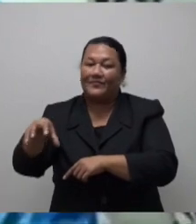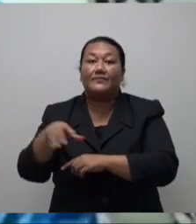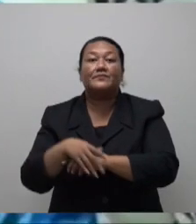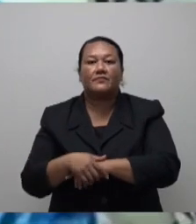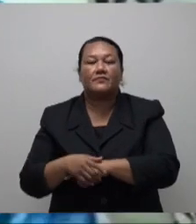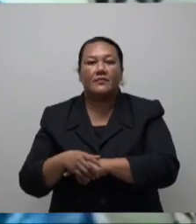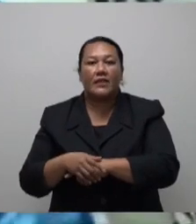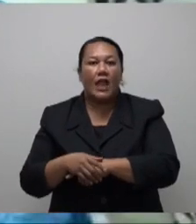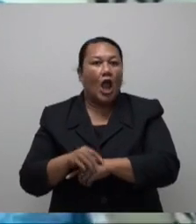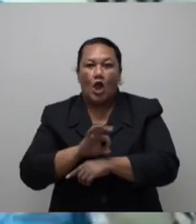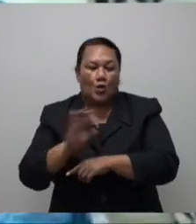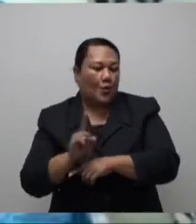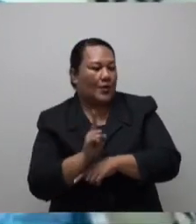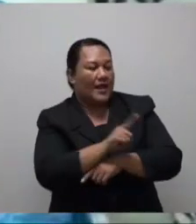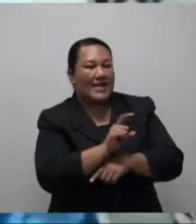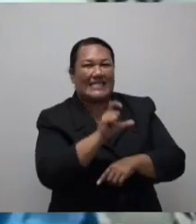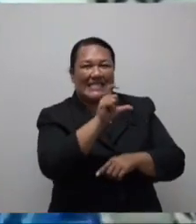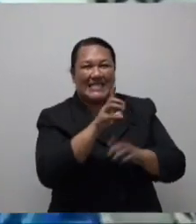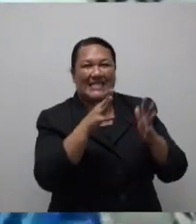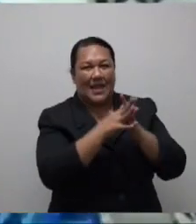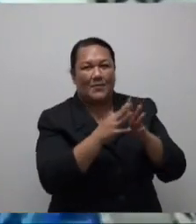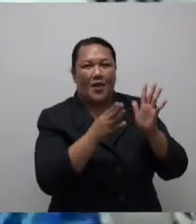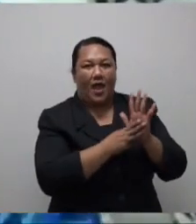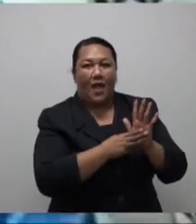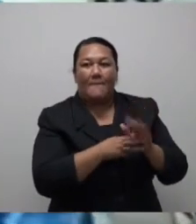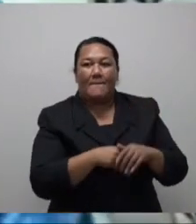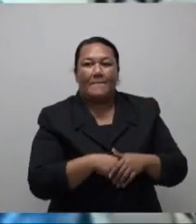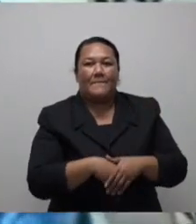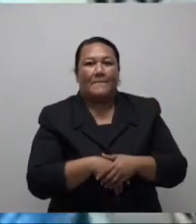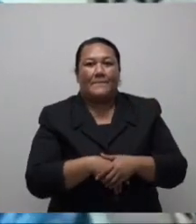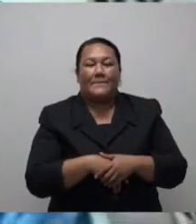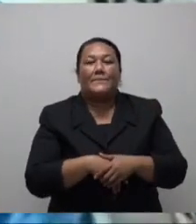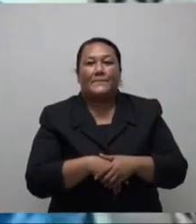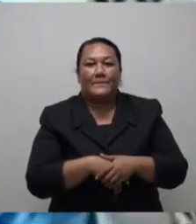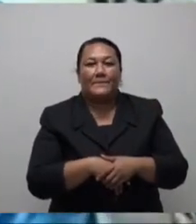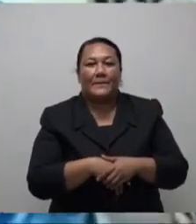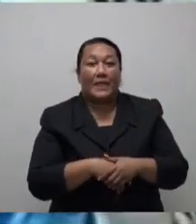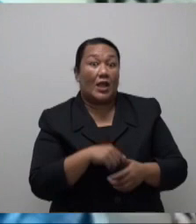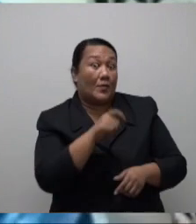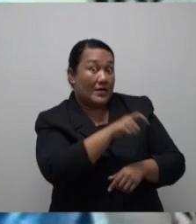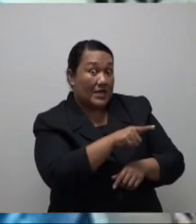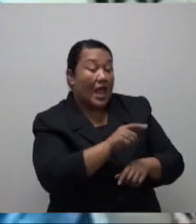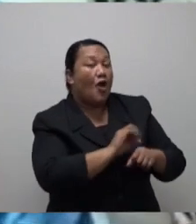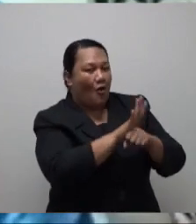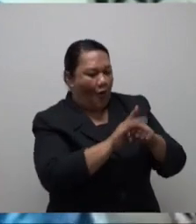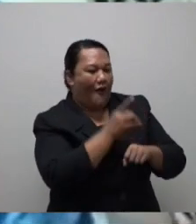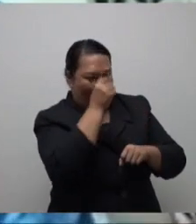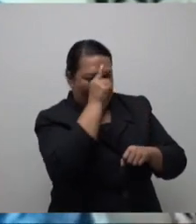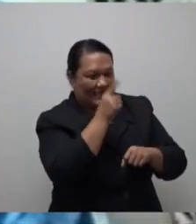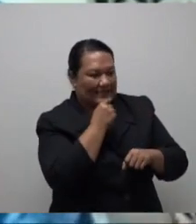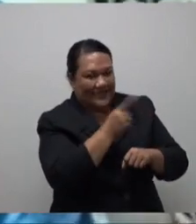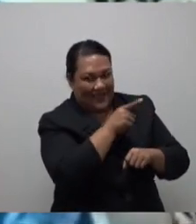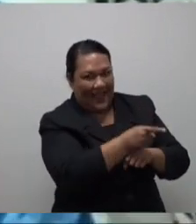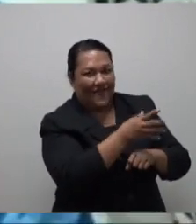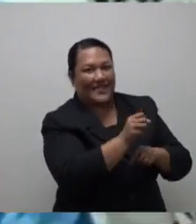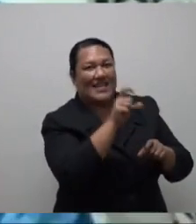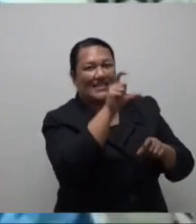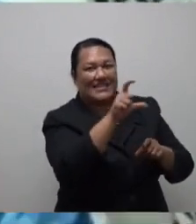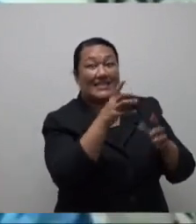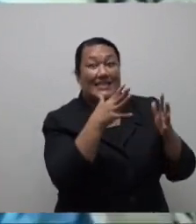CWM Hospital, non-COVID cases admitted and cared for at